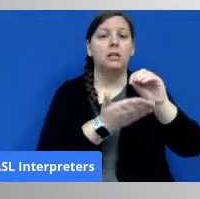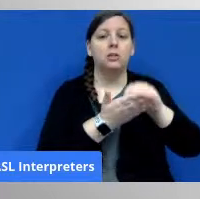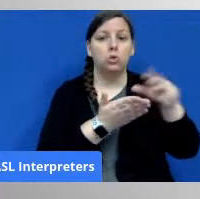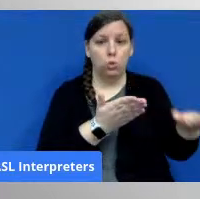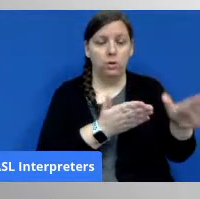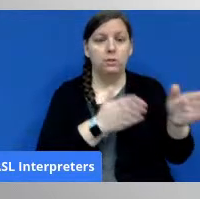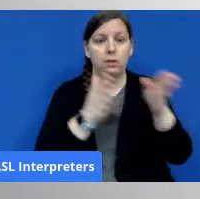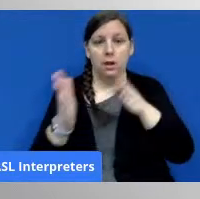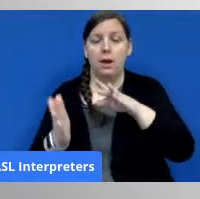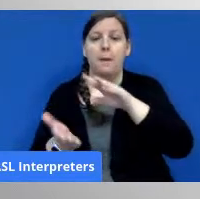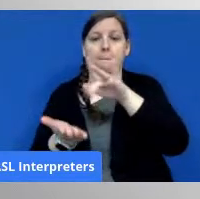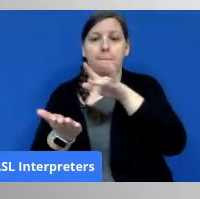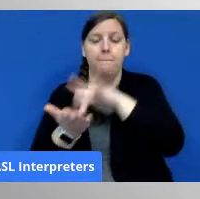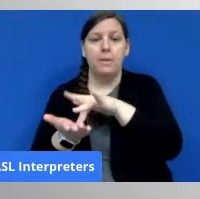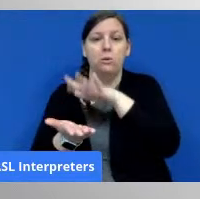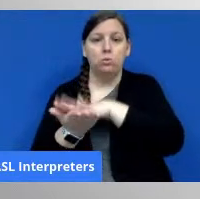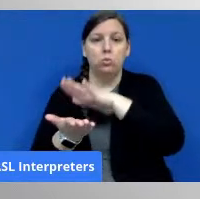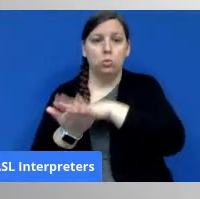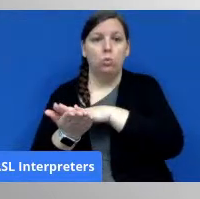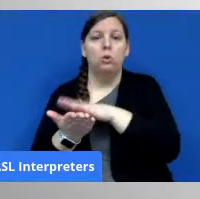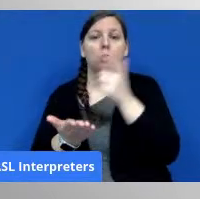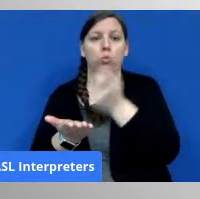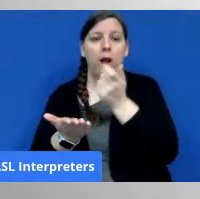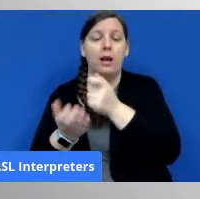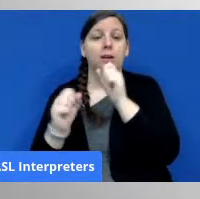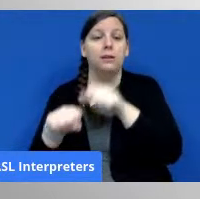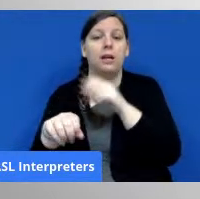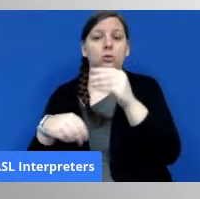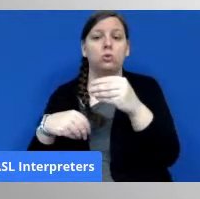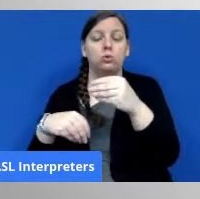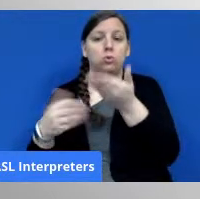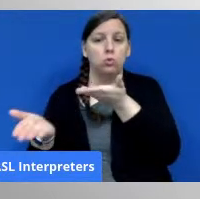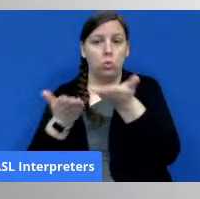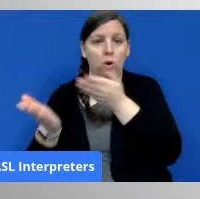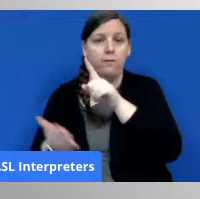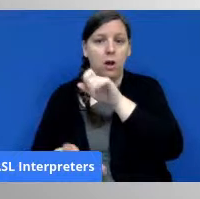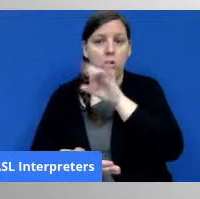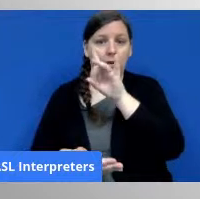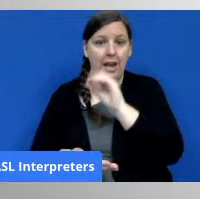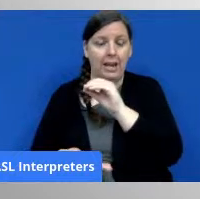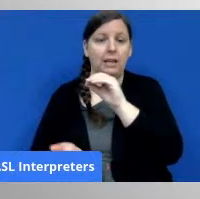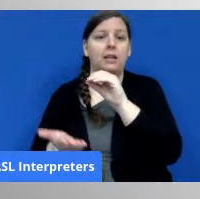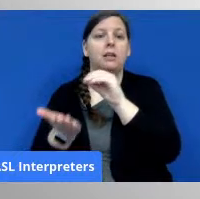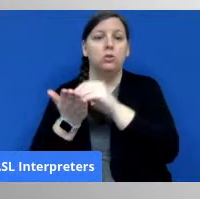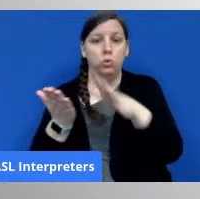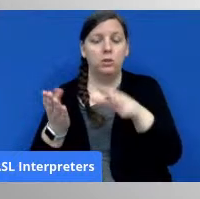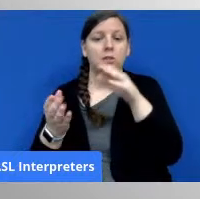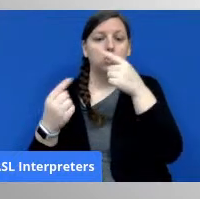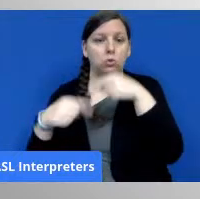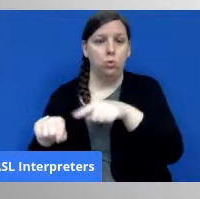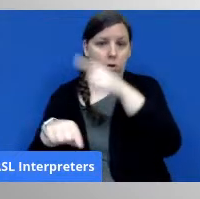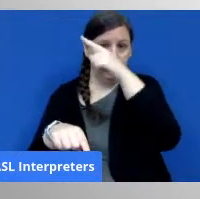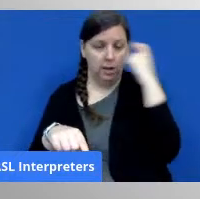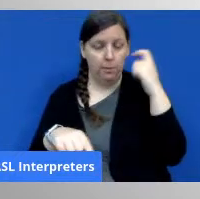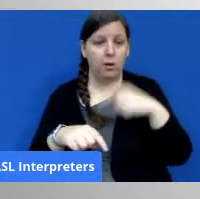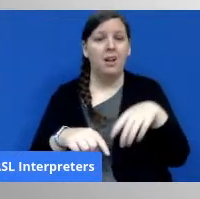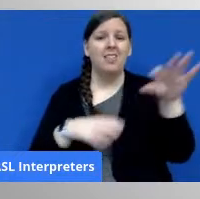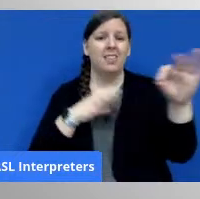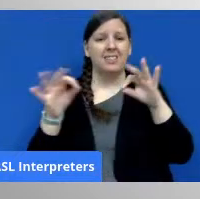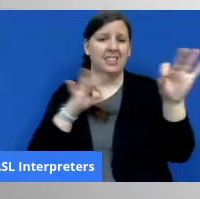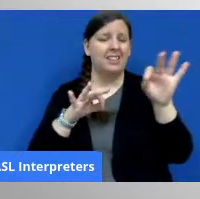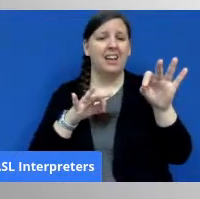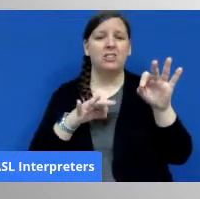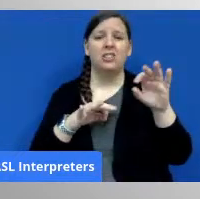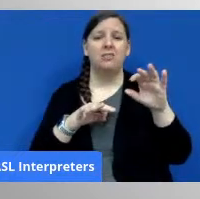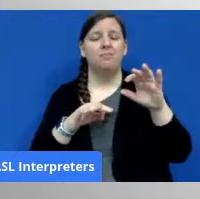serve 180 students during the summer. The selection criteria is pretty much the same as it is during the regular school